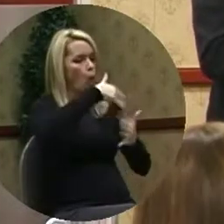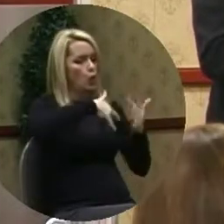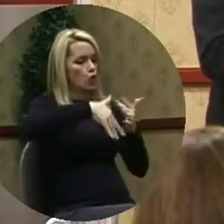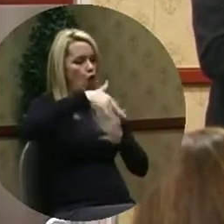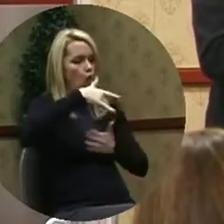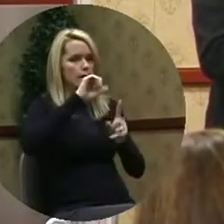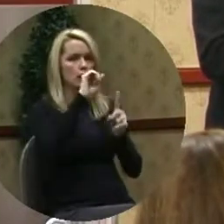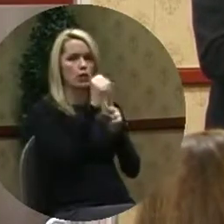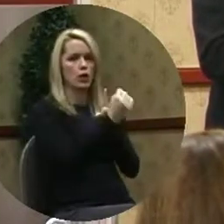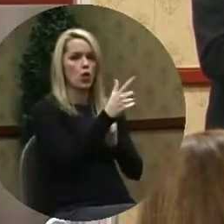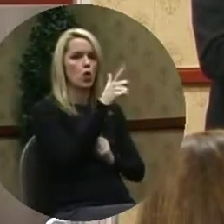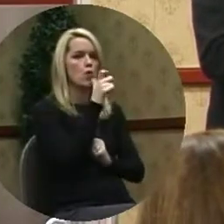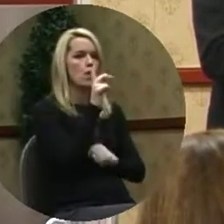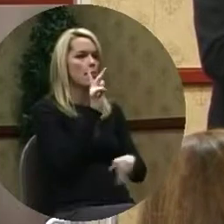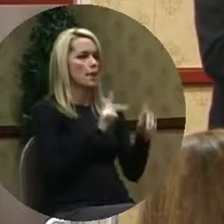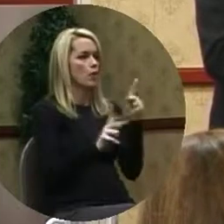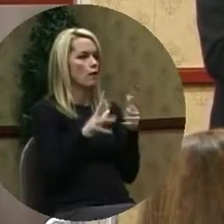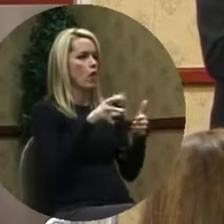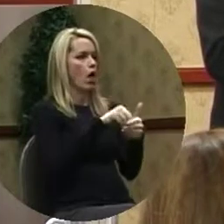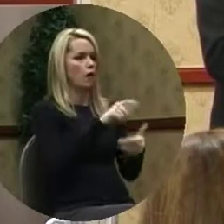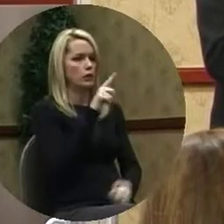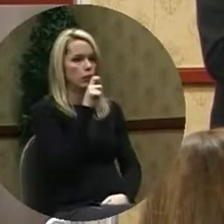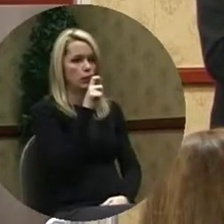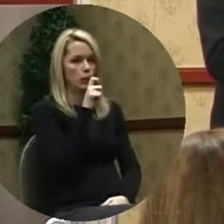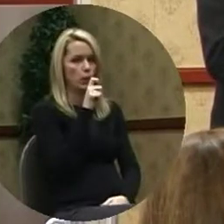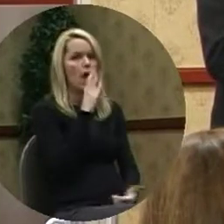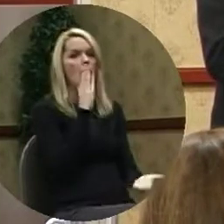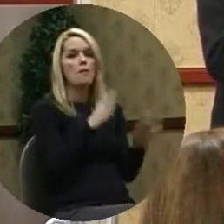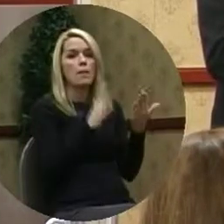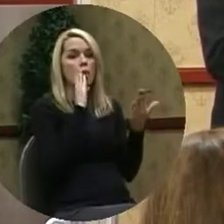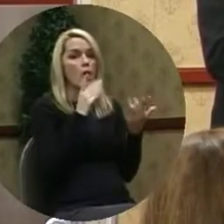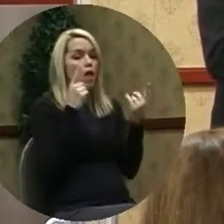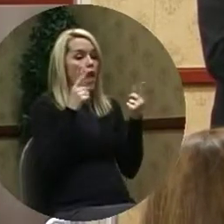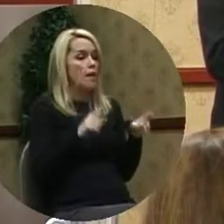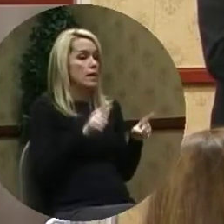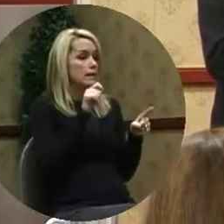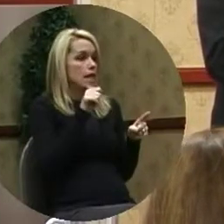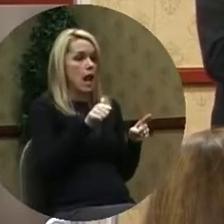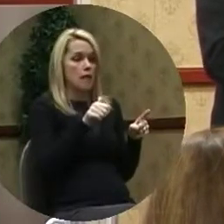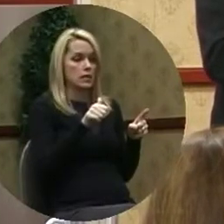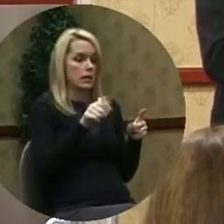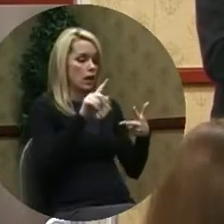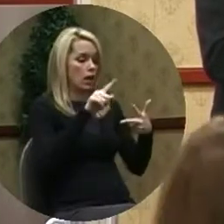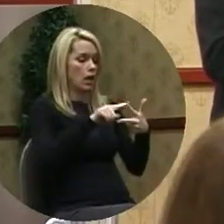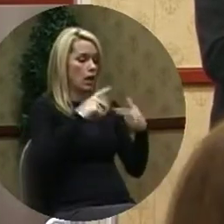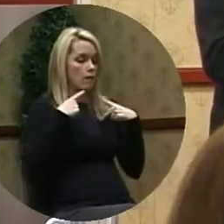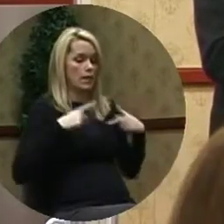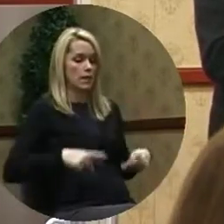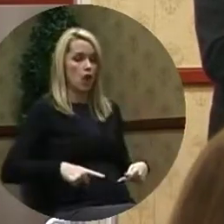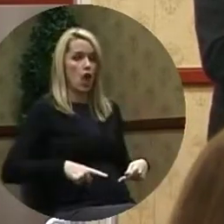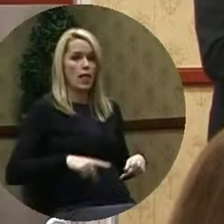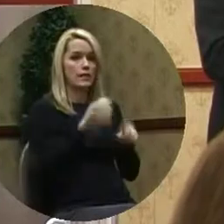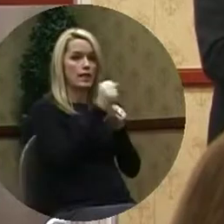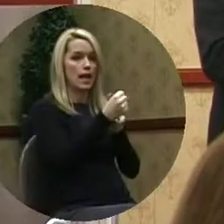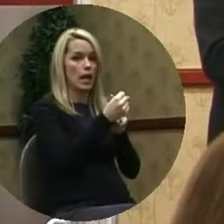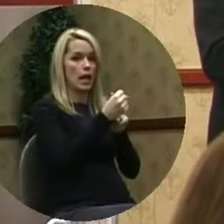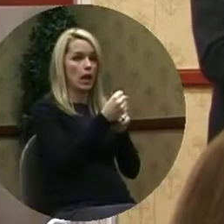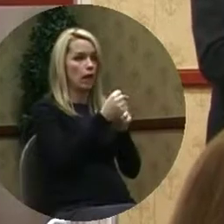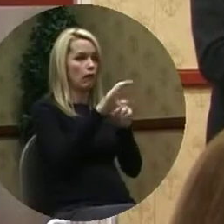Who are the people that are around? Because what you may find is it's not the physical setting and it's not the task. I don't